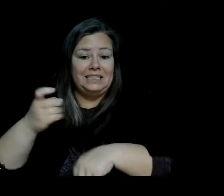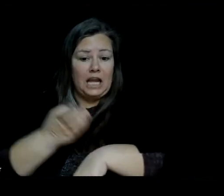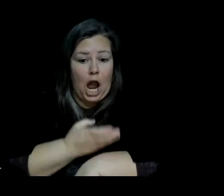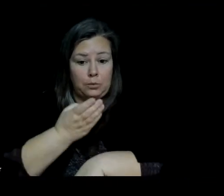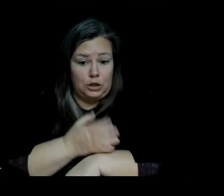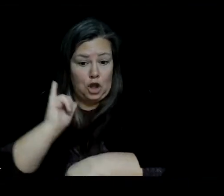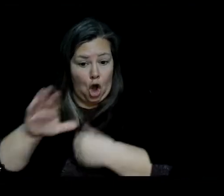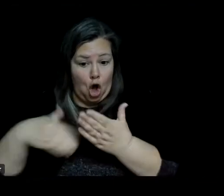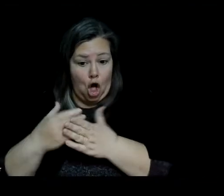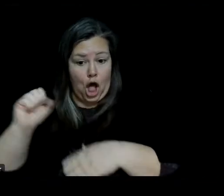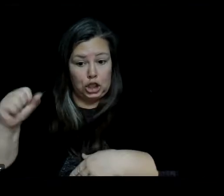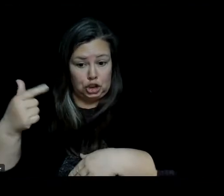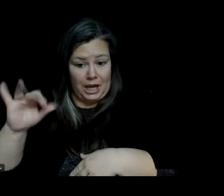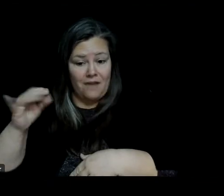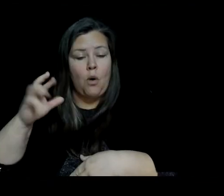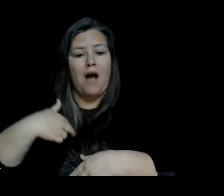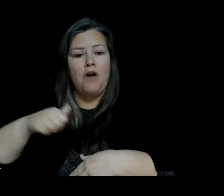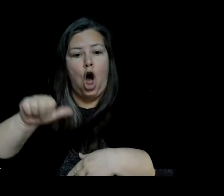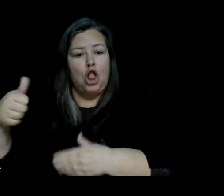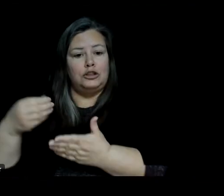available?